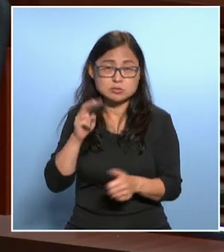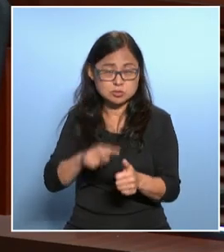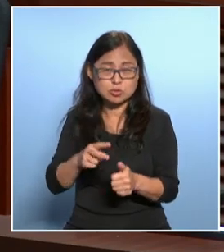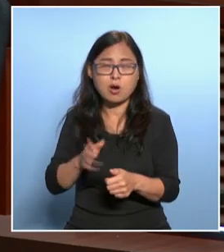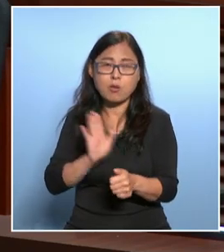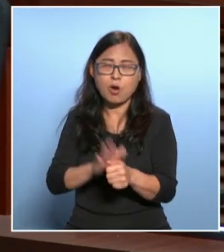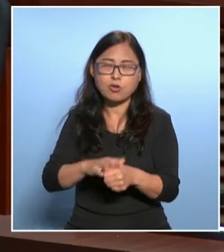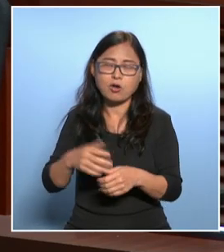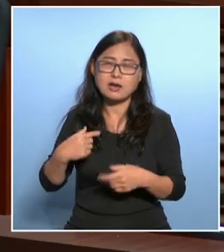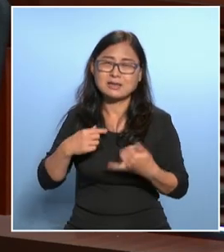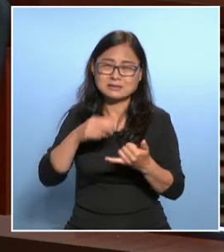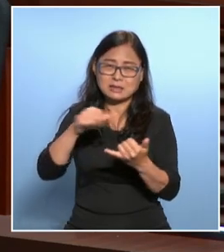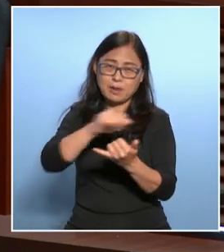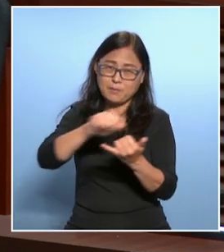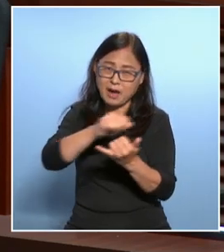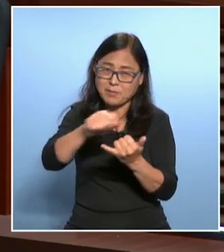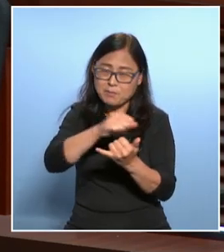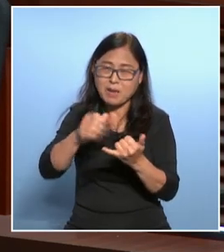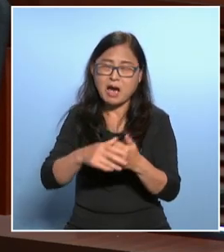patients require comprehensive care.